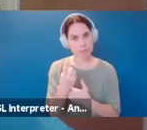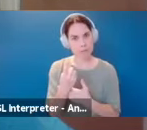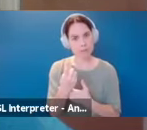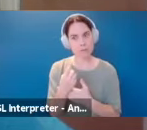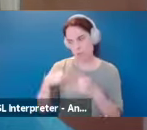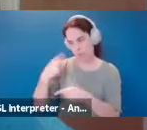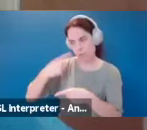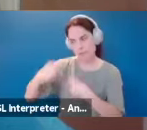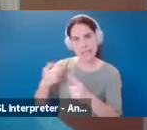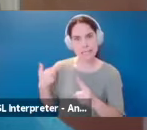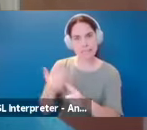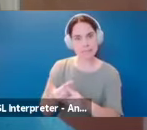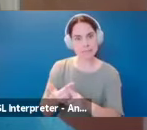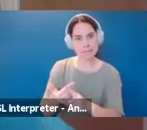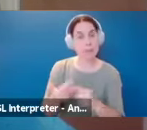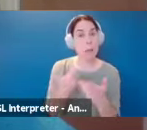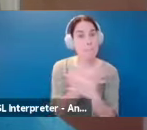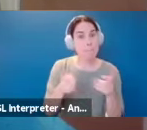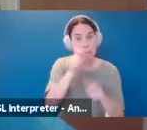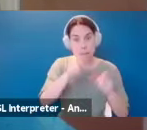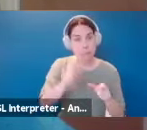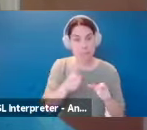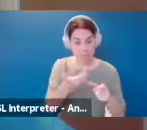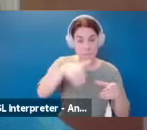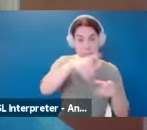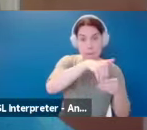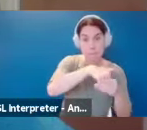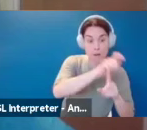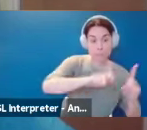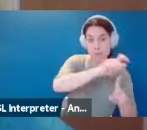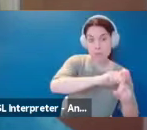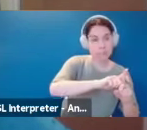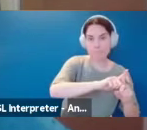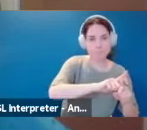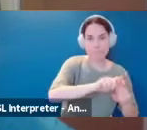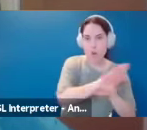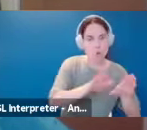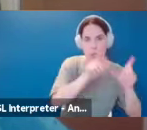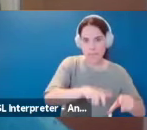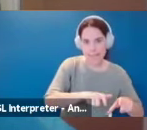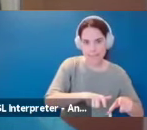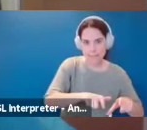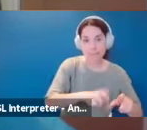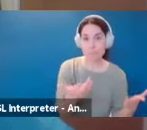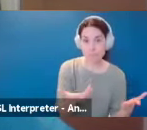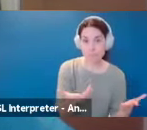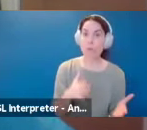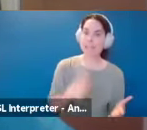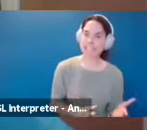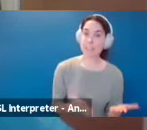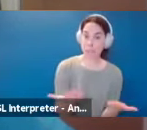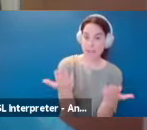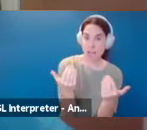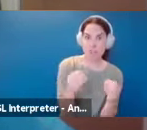Many have not stayed. It's not enough to encourage Big Pop Bane people to ask Sangha